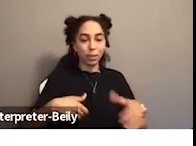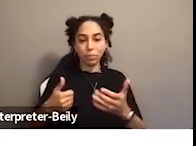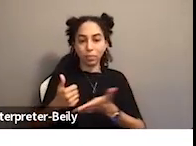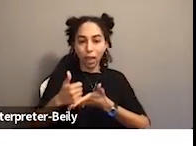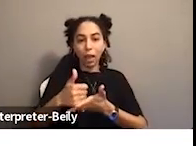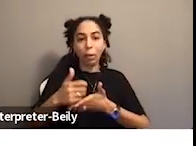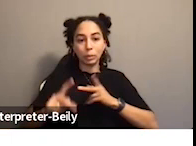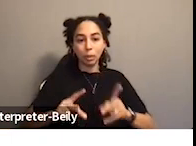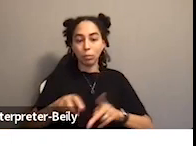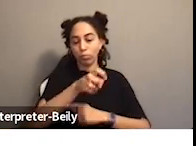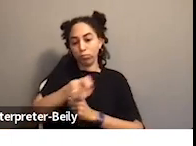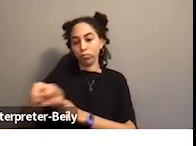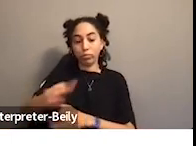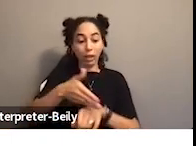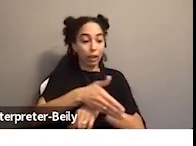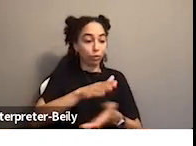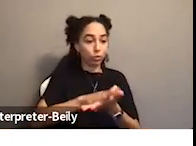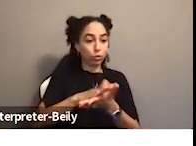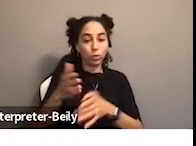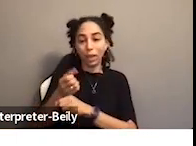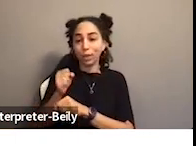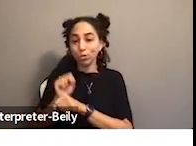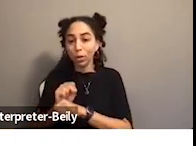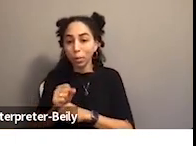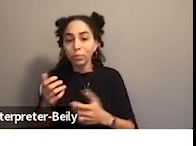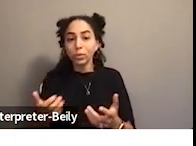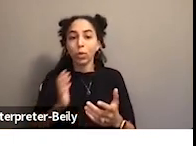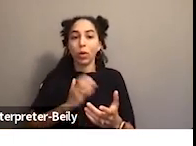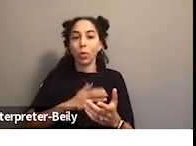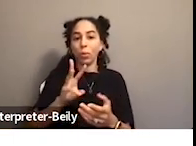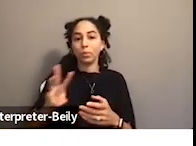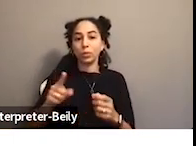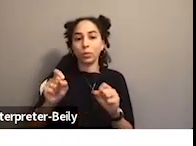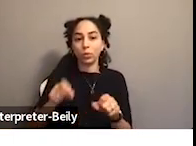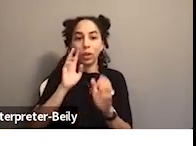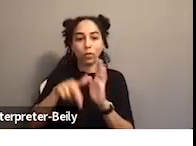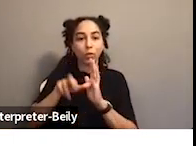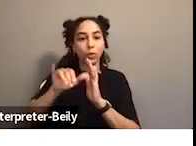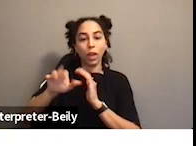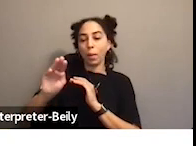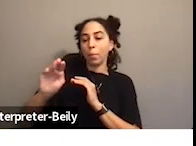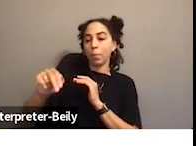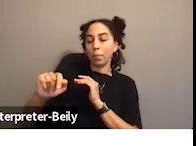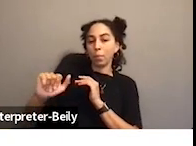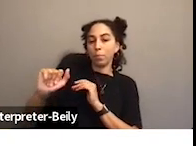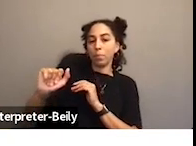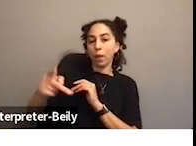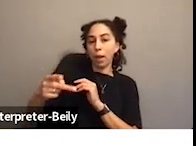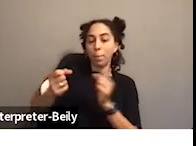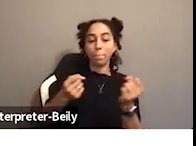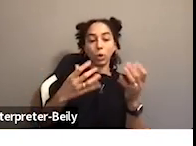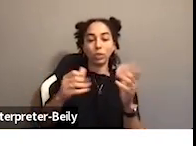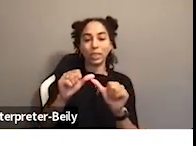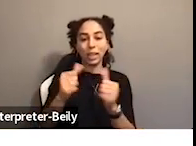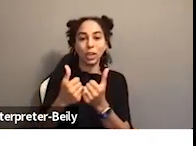the community after school and get a job. So on our website, you can look through the MAP, multi-agency planning